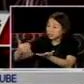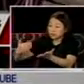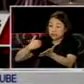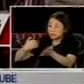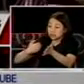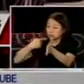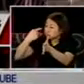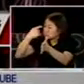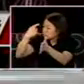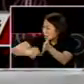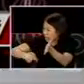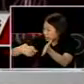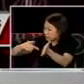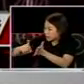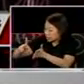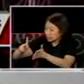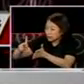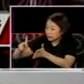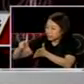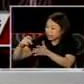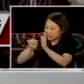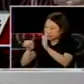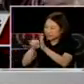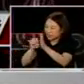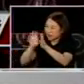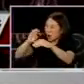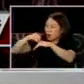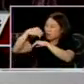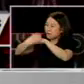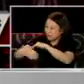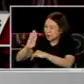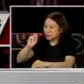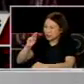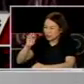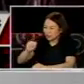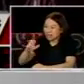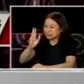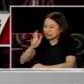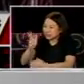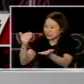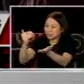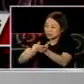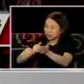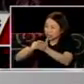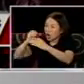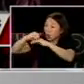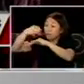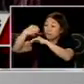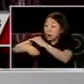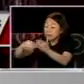these bonuses in excess of up to 30,000 and all of these other